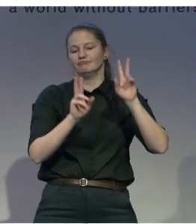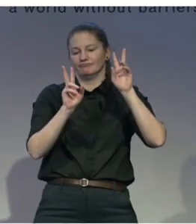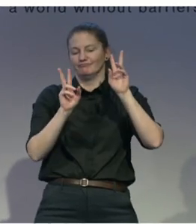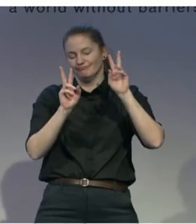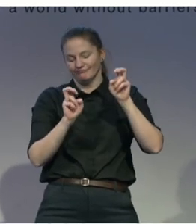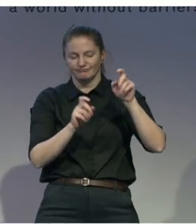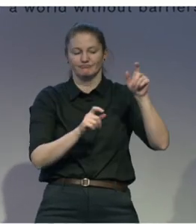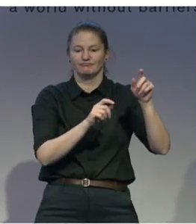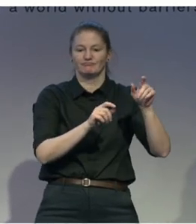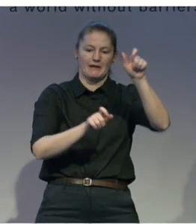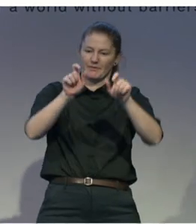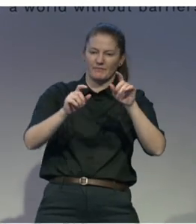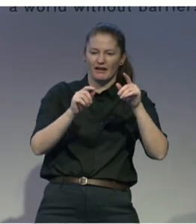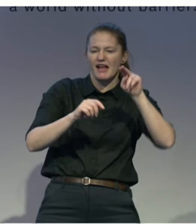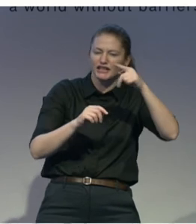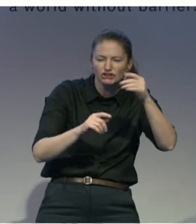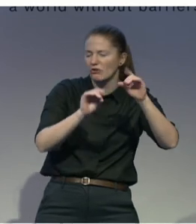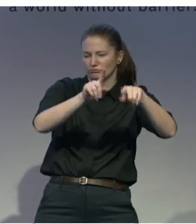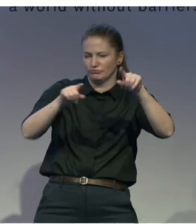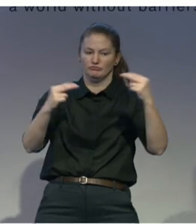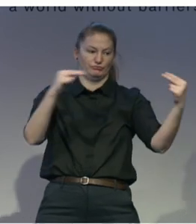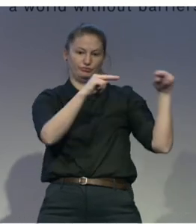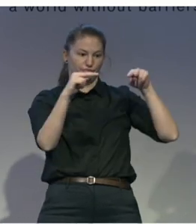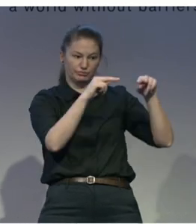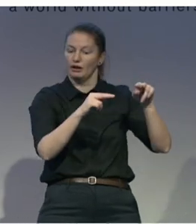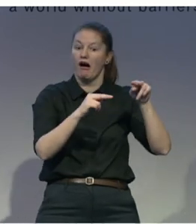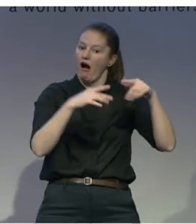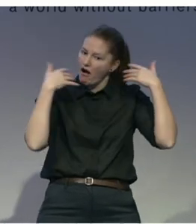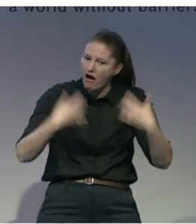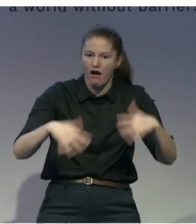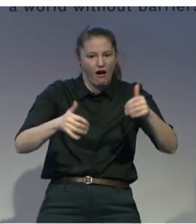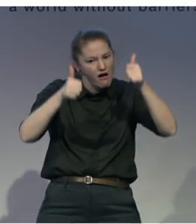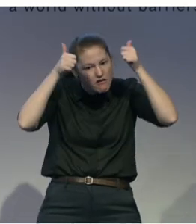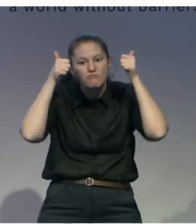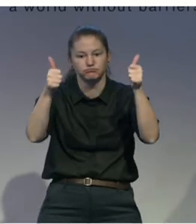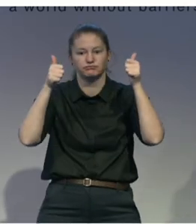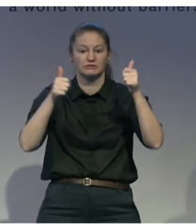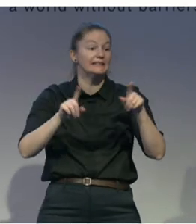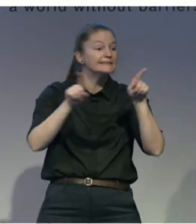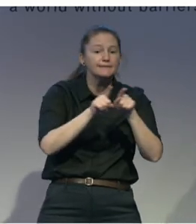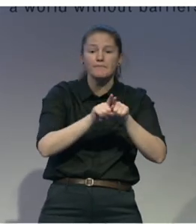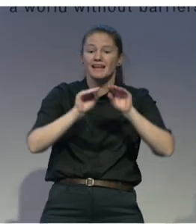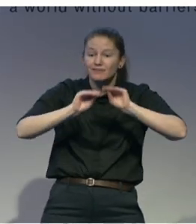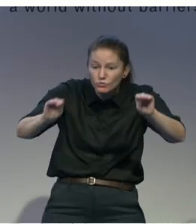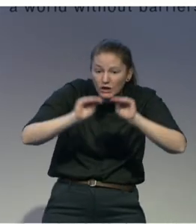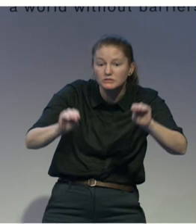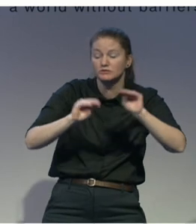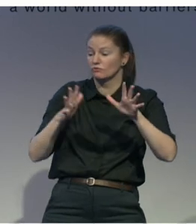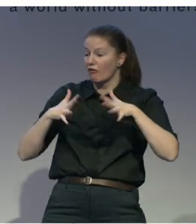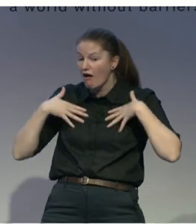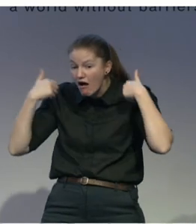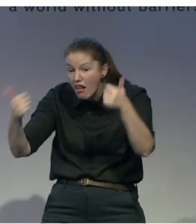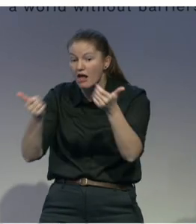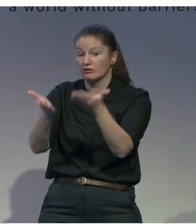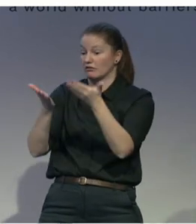was wonderful. They talked about education, health, work, and social inclusion. This